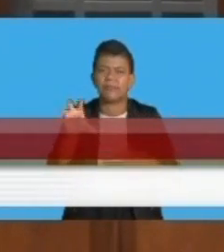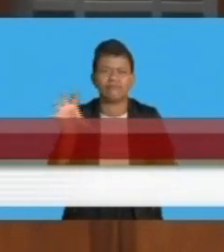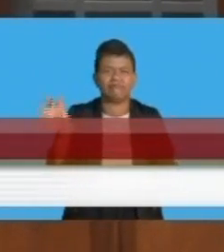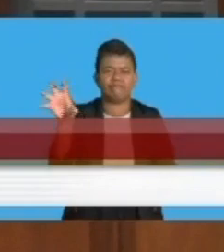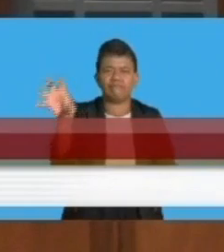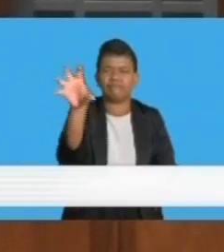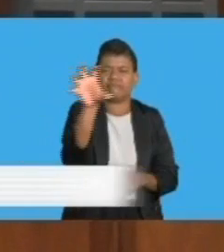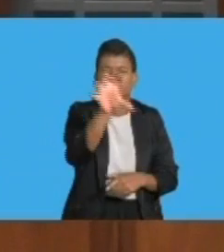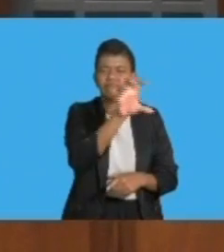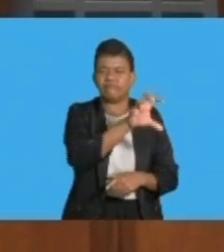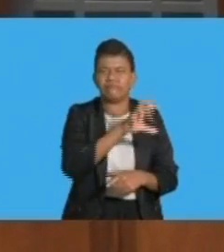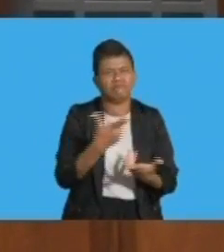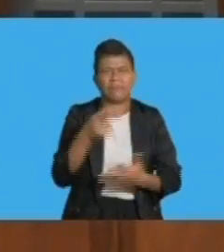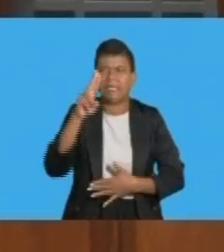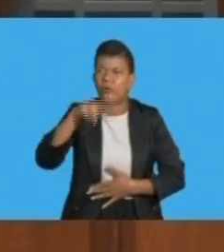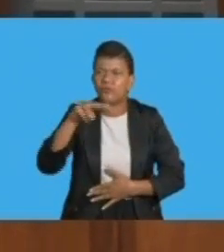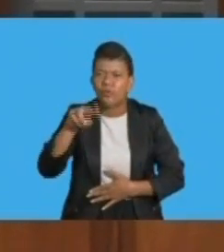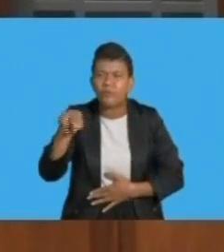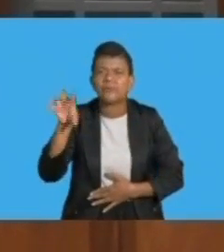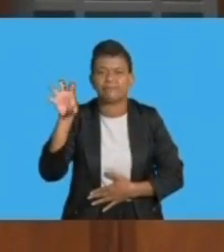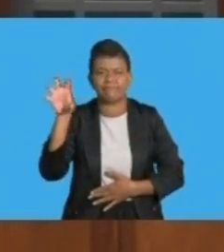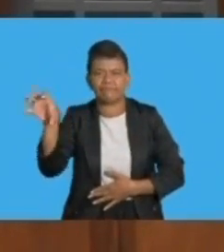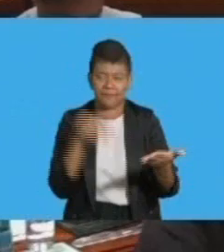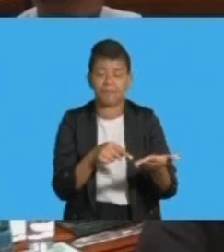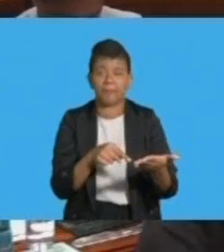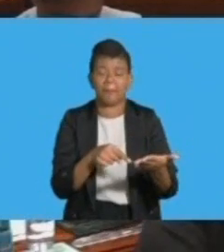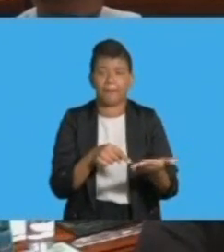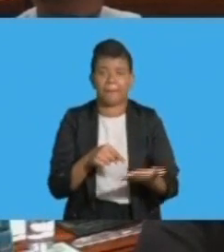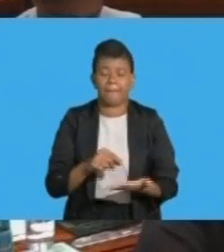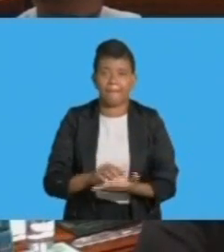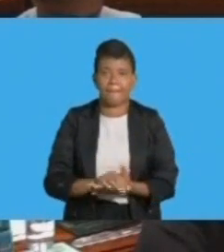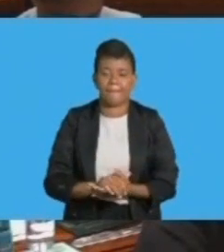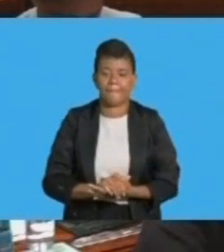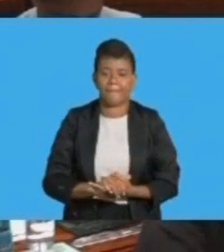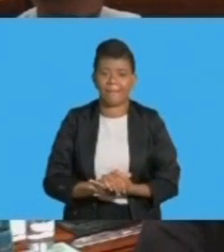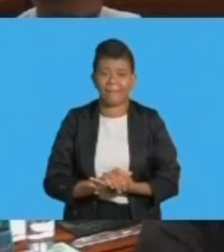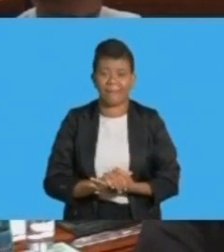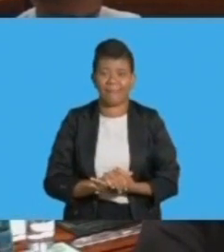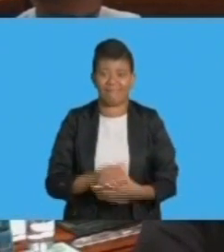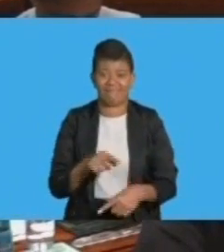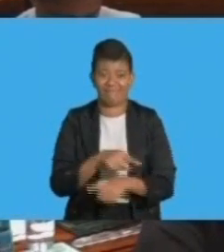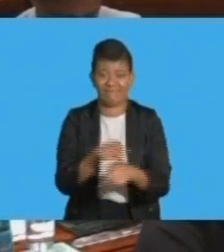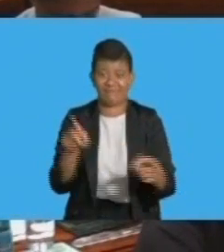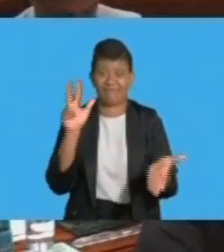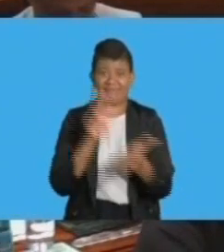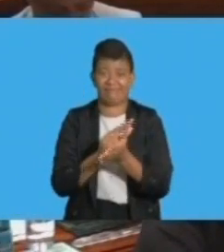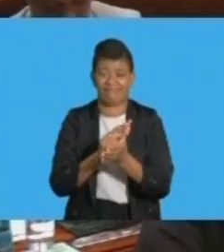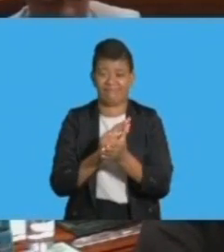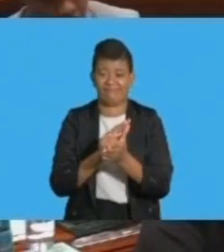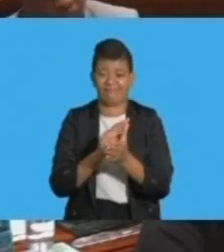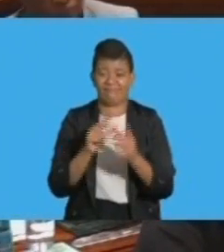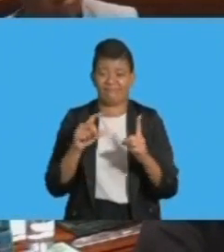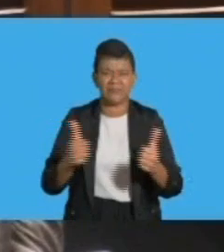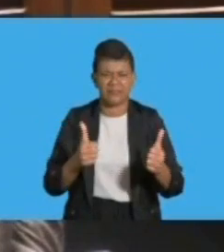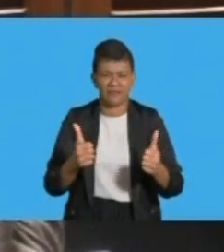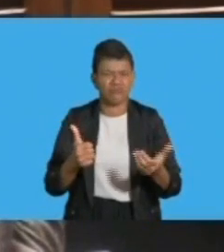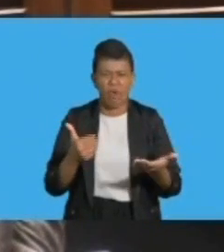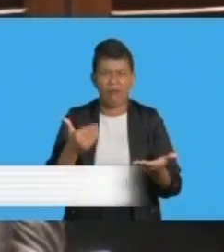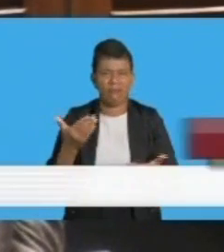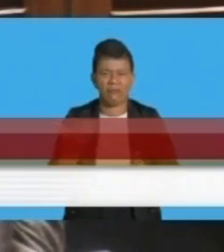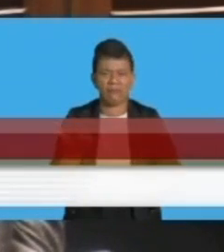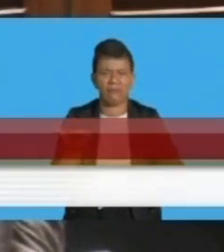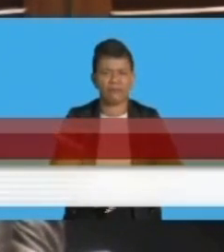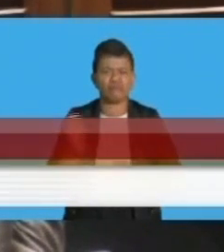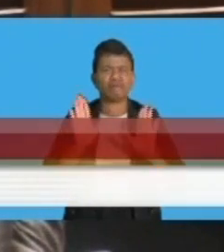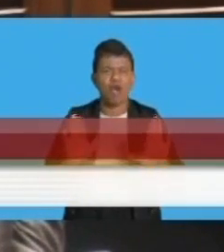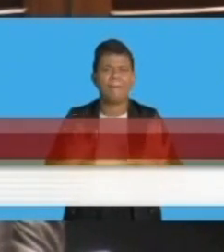Roseau Town Council, they are still lagging behind. Some opposition members are repeating the call for council elections. I